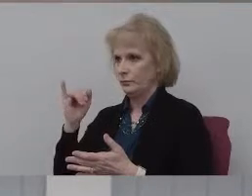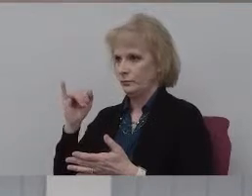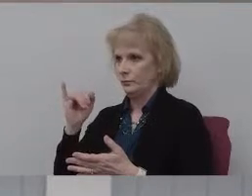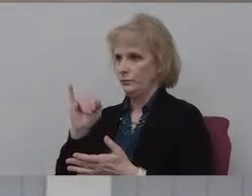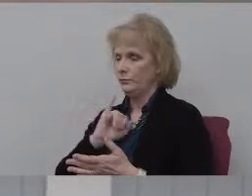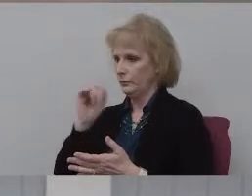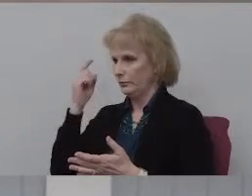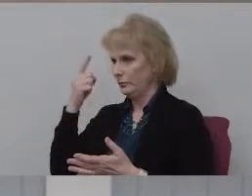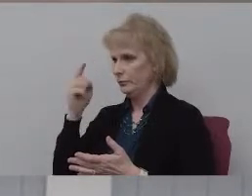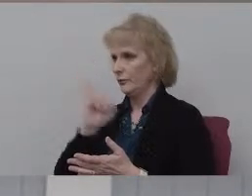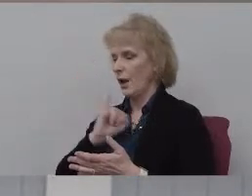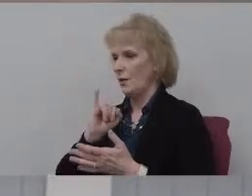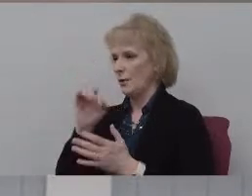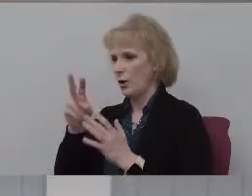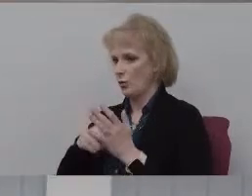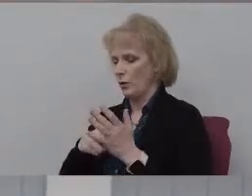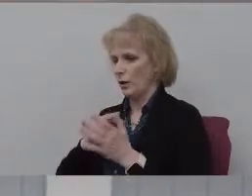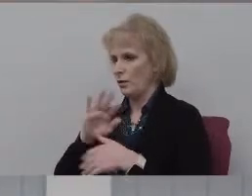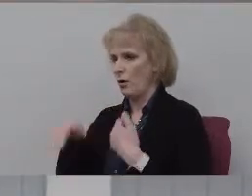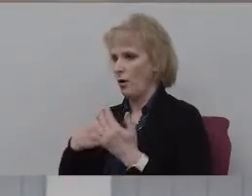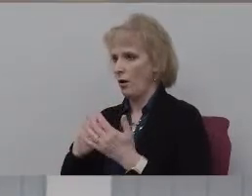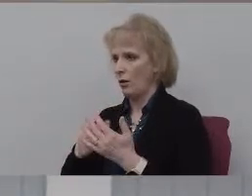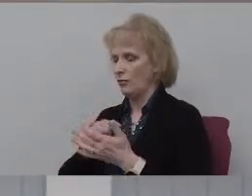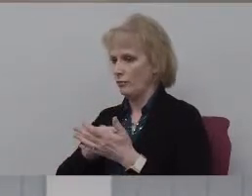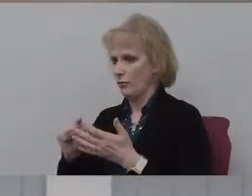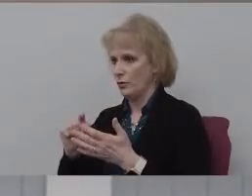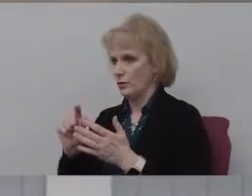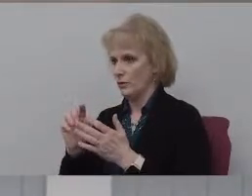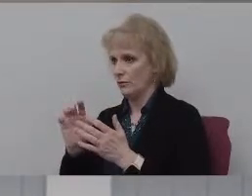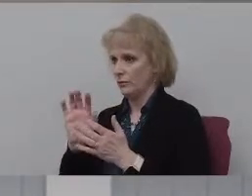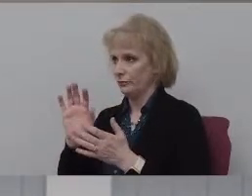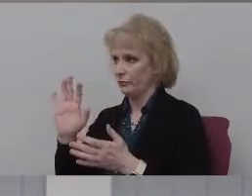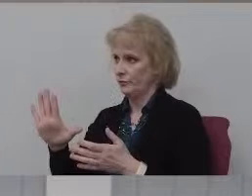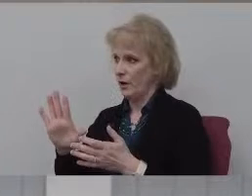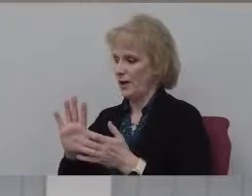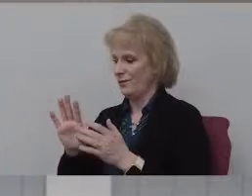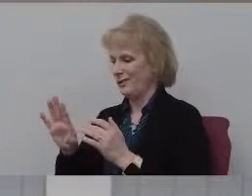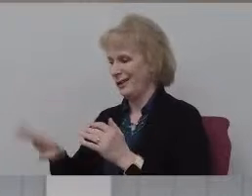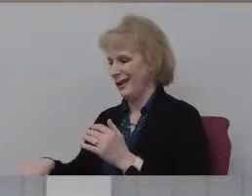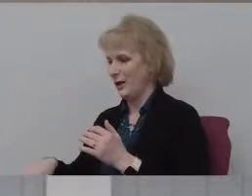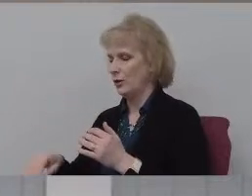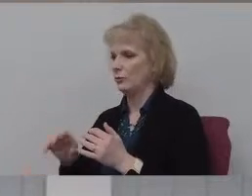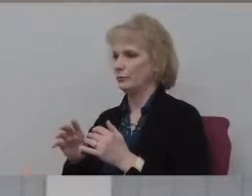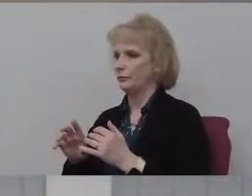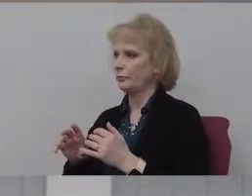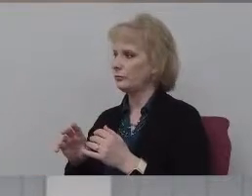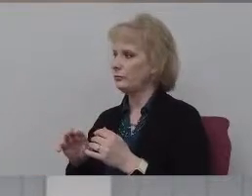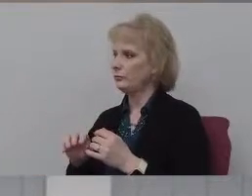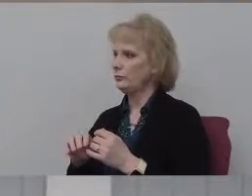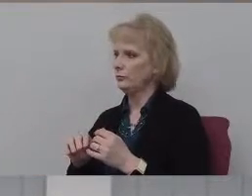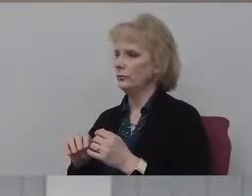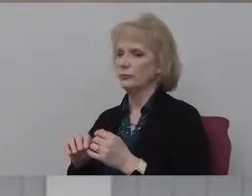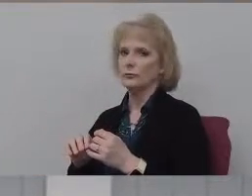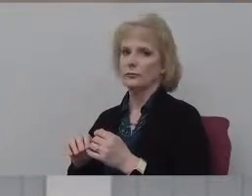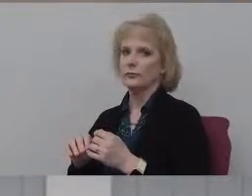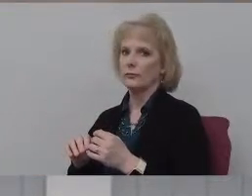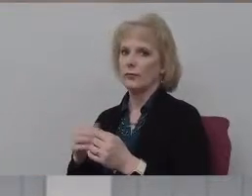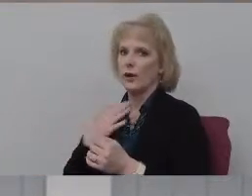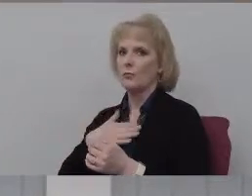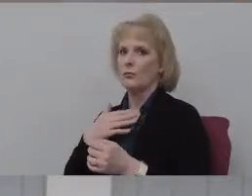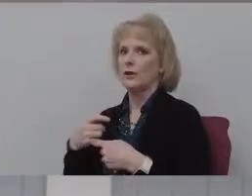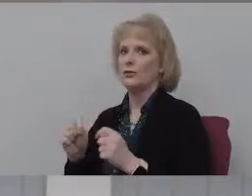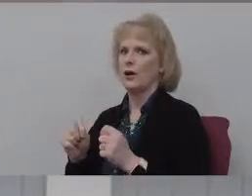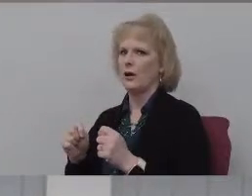I think I'm going to read all of verse number 5 later on in the message. So please try to avoid the temptation to